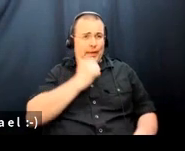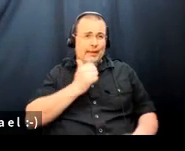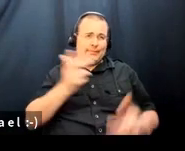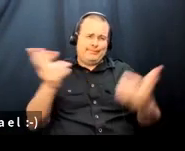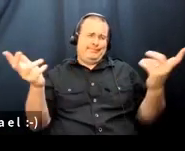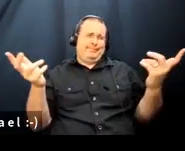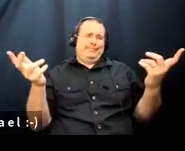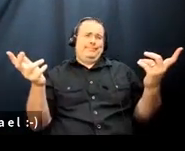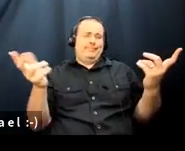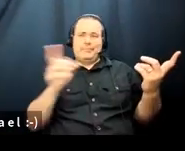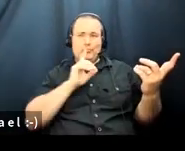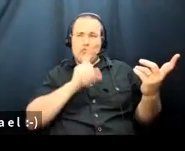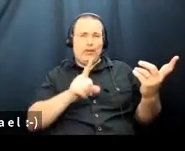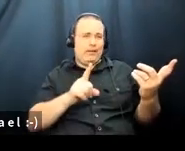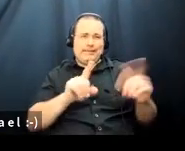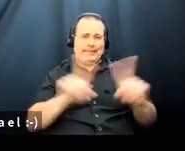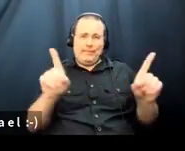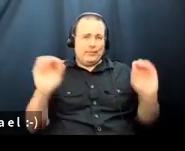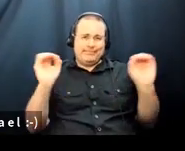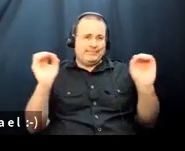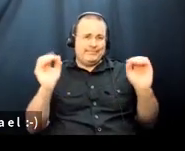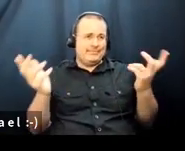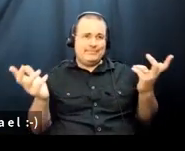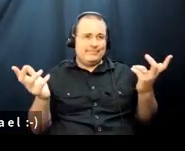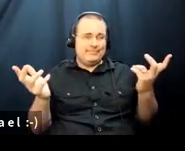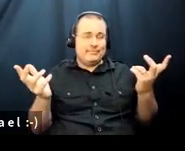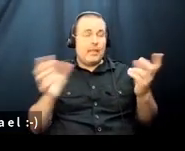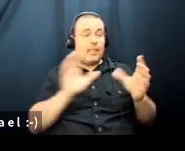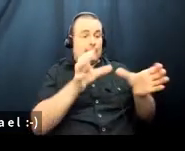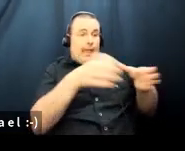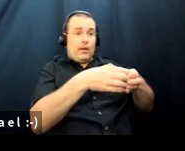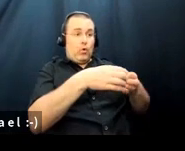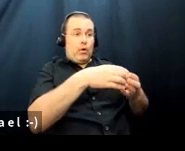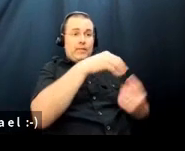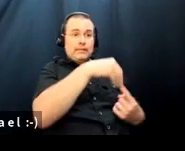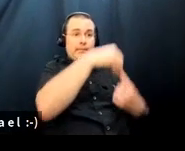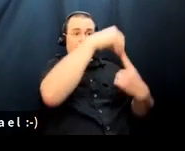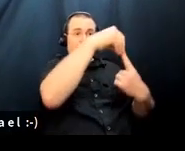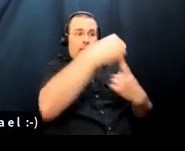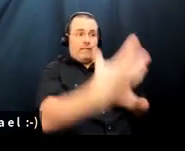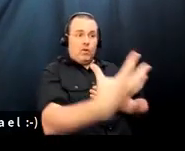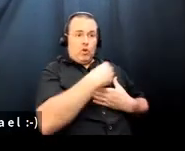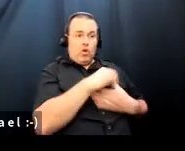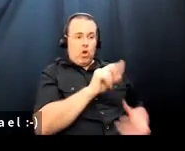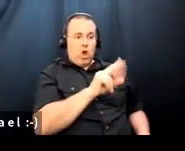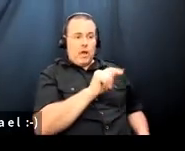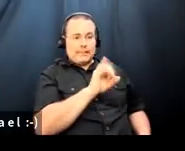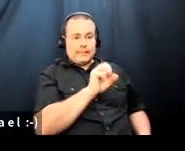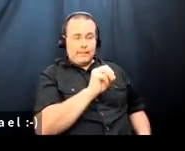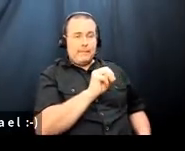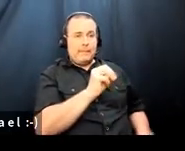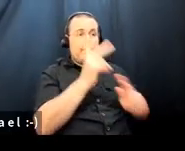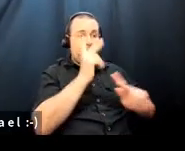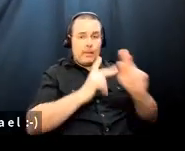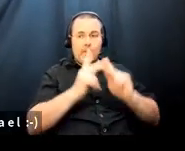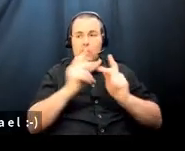there's no real difference. And the category of exceptionality of autism, and in terms of how people with autism